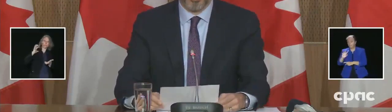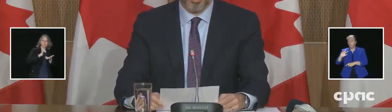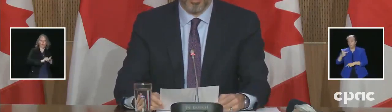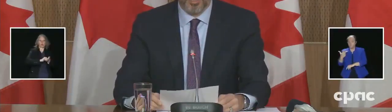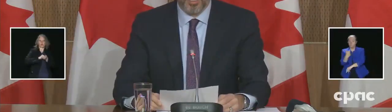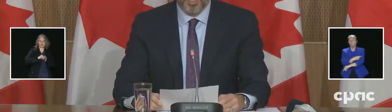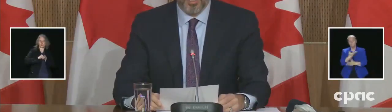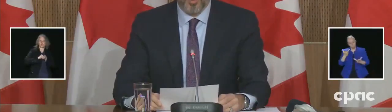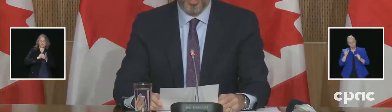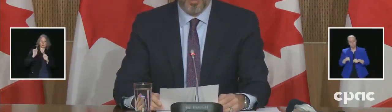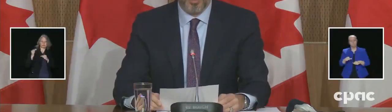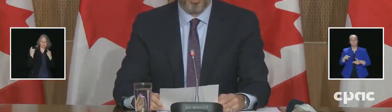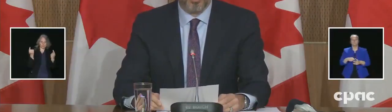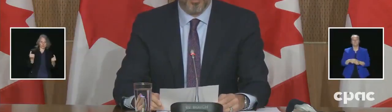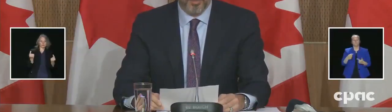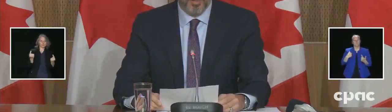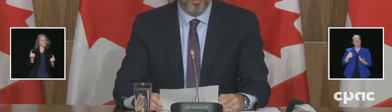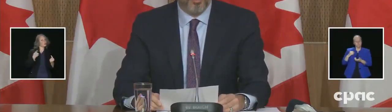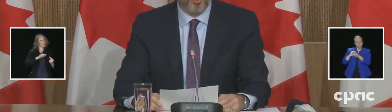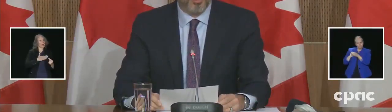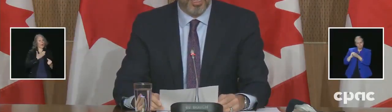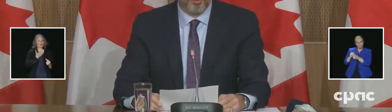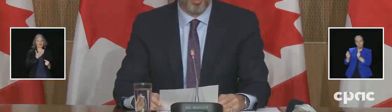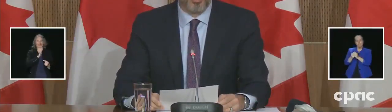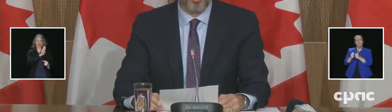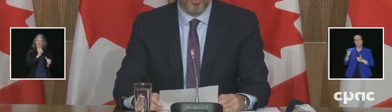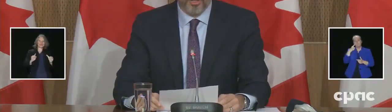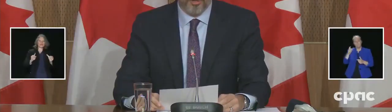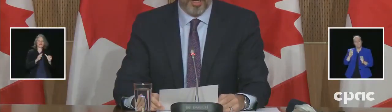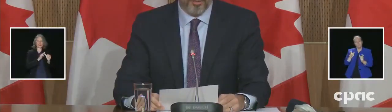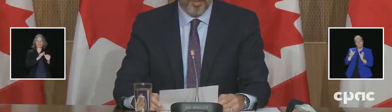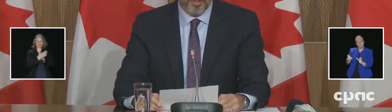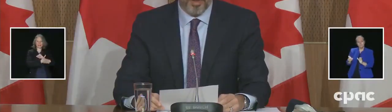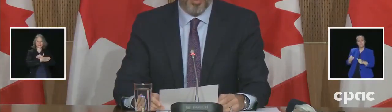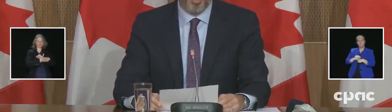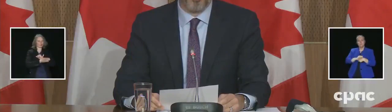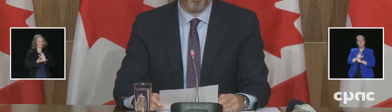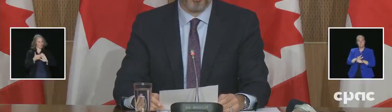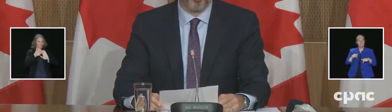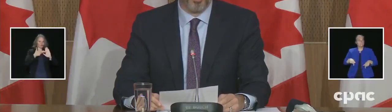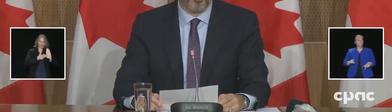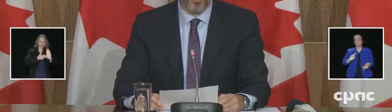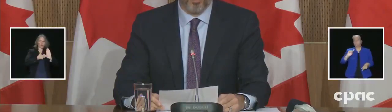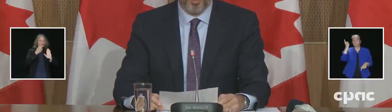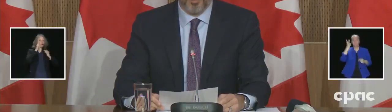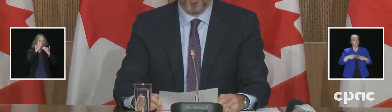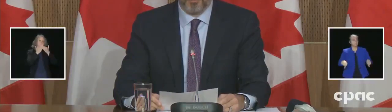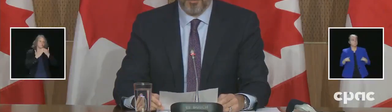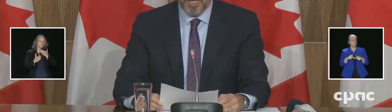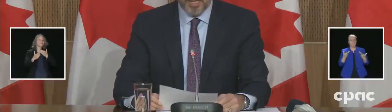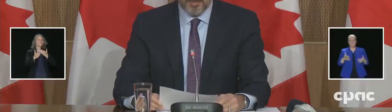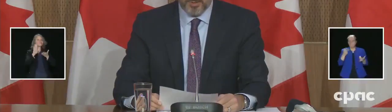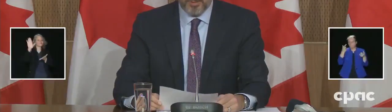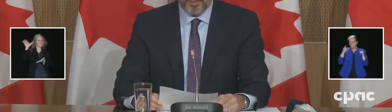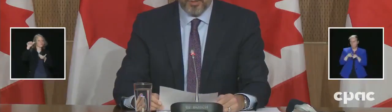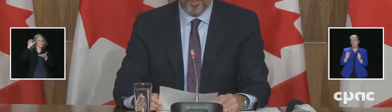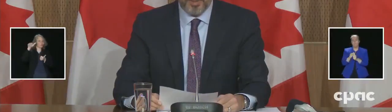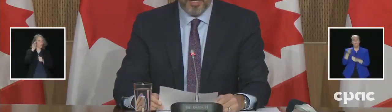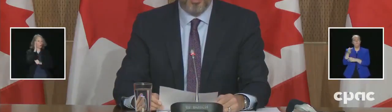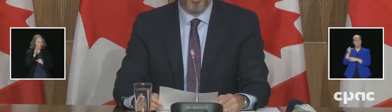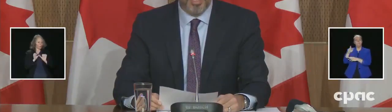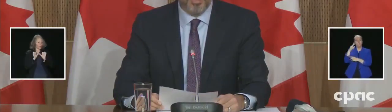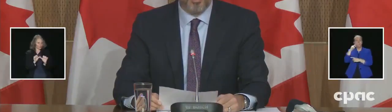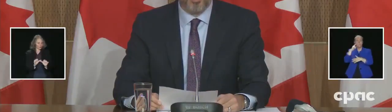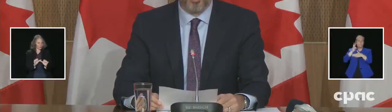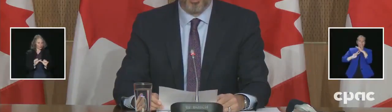against COVID-19, and we're happy to be one of the first countries to secure an agreement with them going forward. These boosters